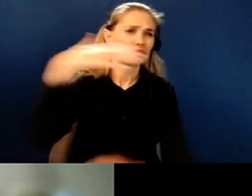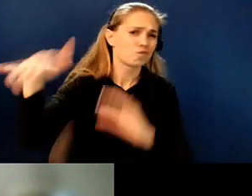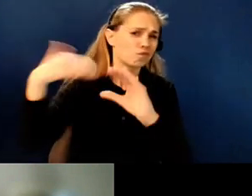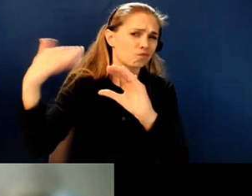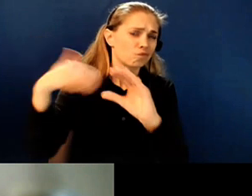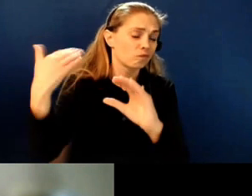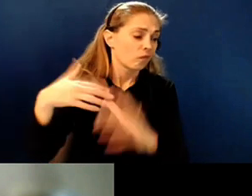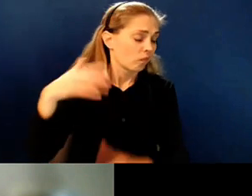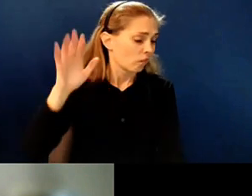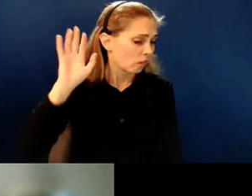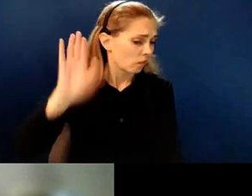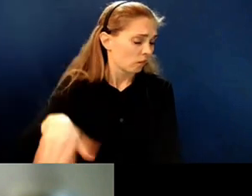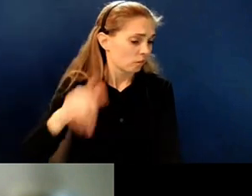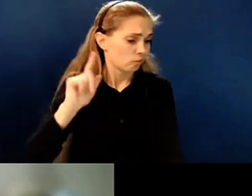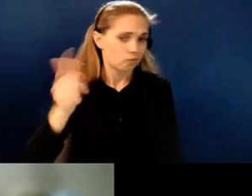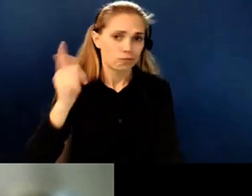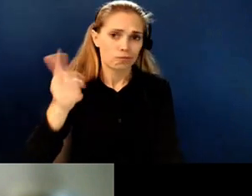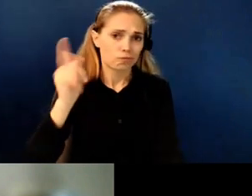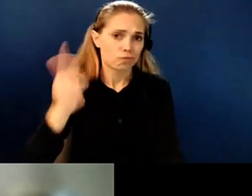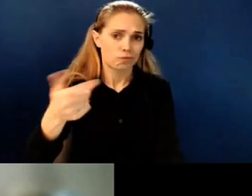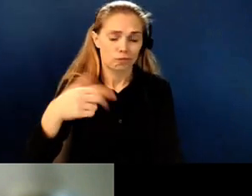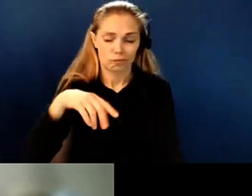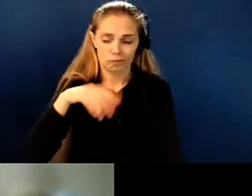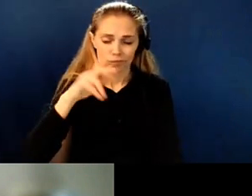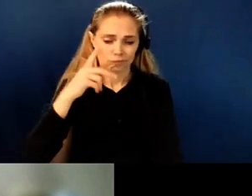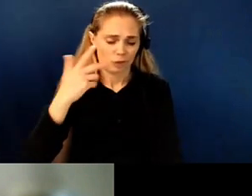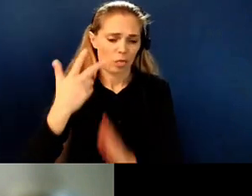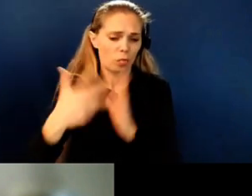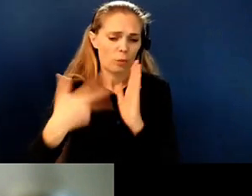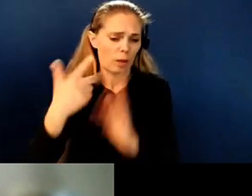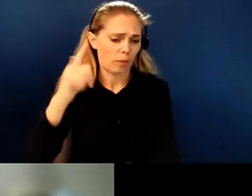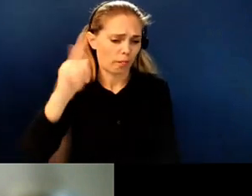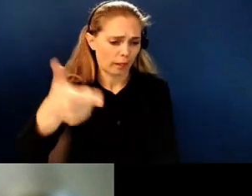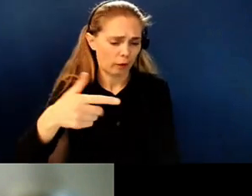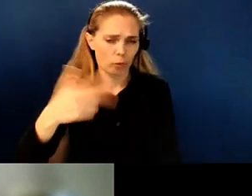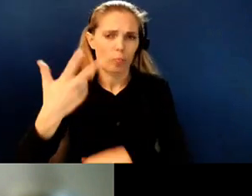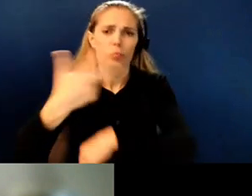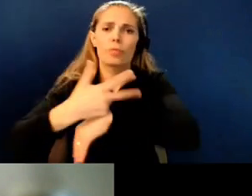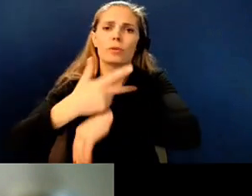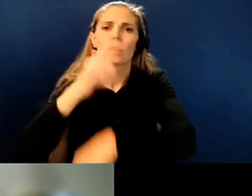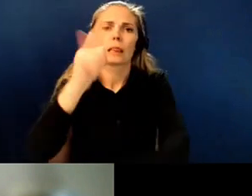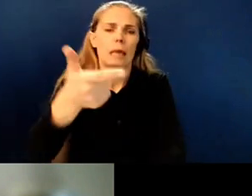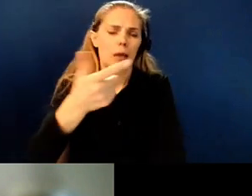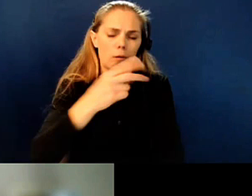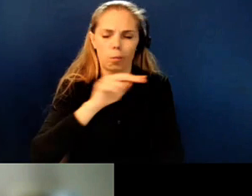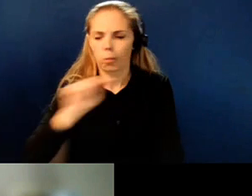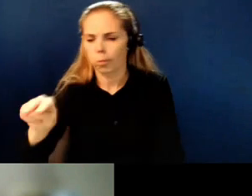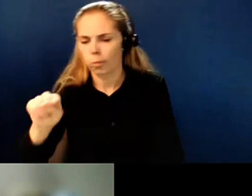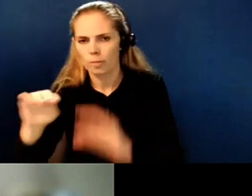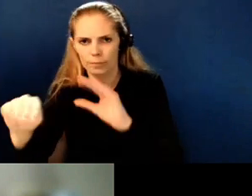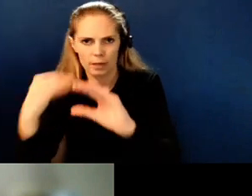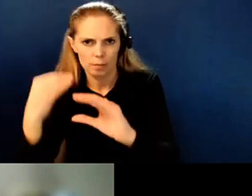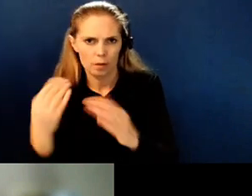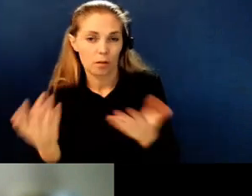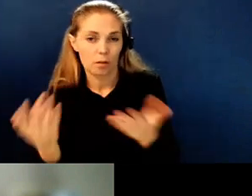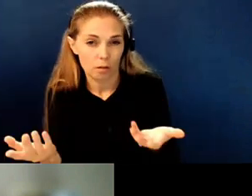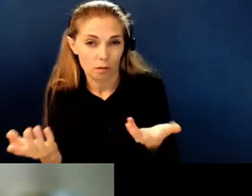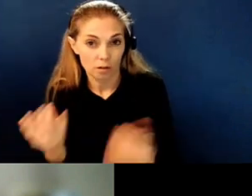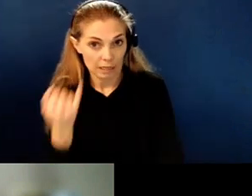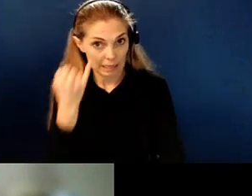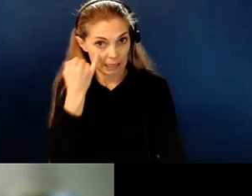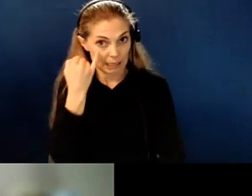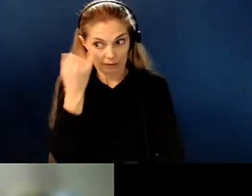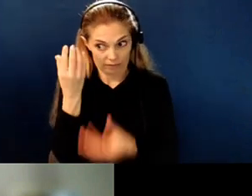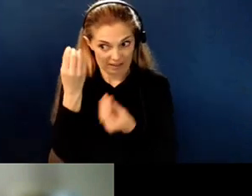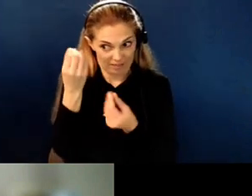take you 3 hours or 3 days to respond to your email or even check it. Because if it was important and it was somebody you cared about, they would text